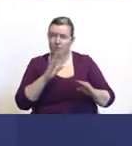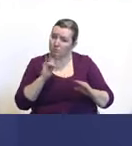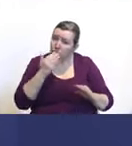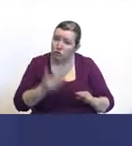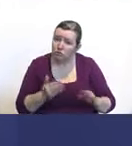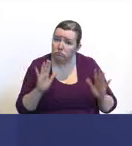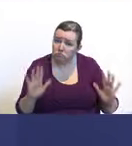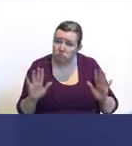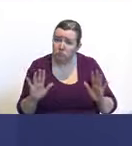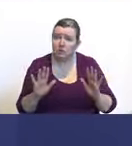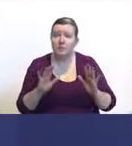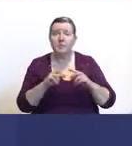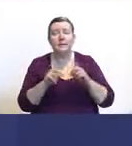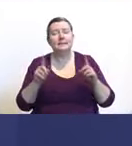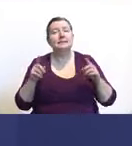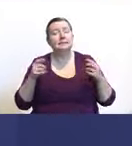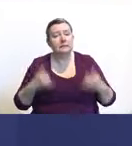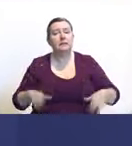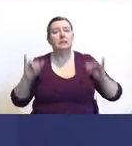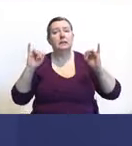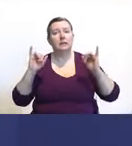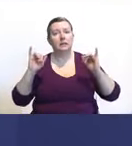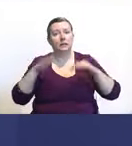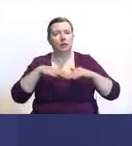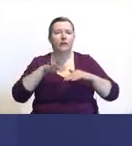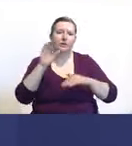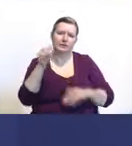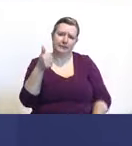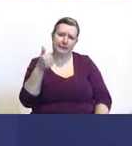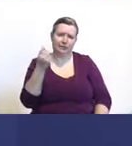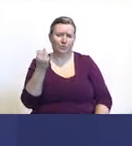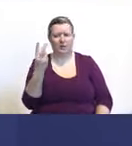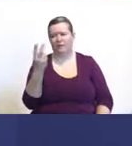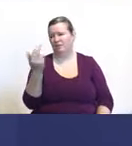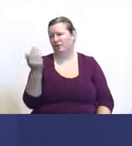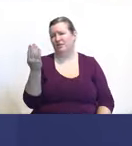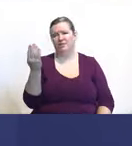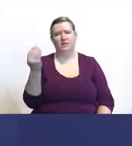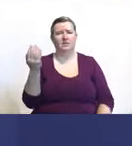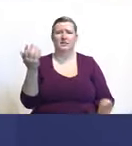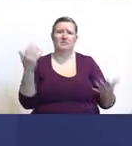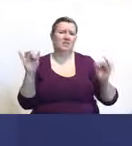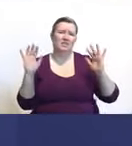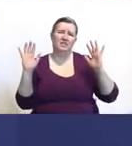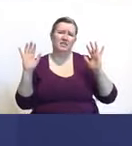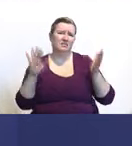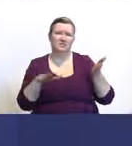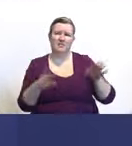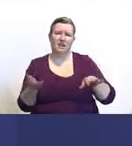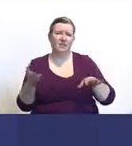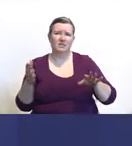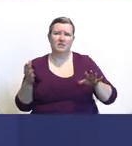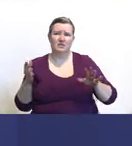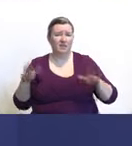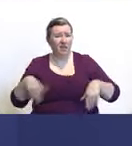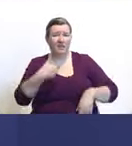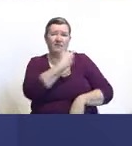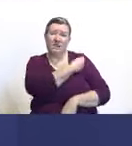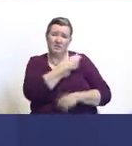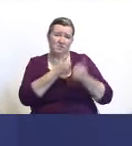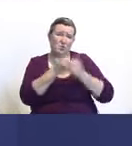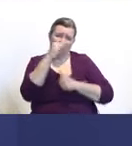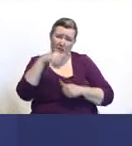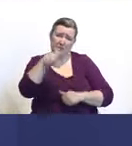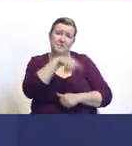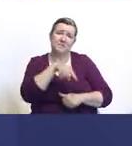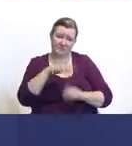they are still in double digits, and they are primarily individuals that are unvaccinated. Of those